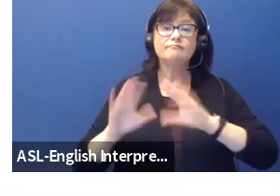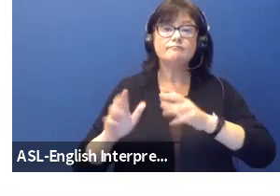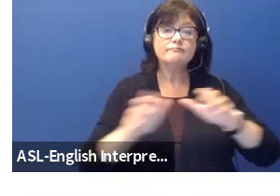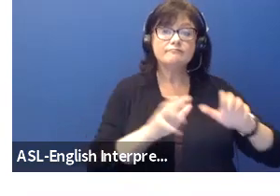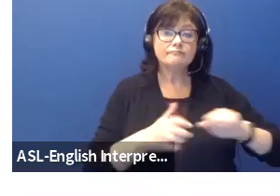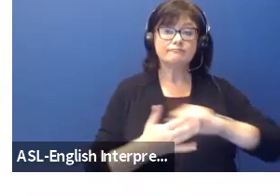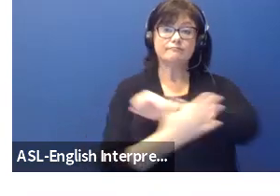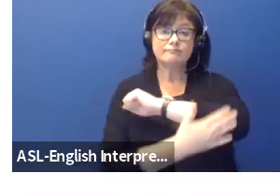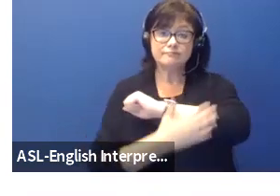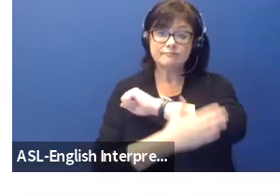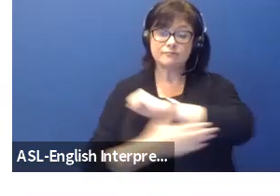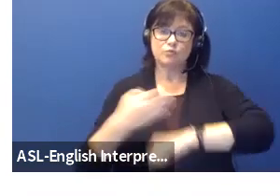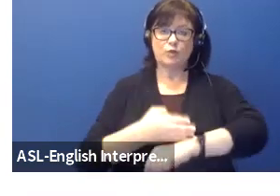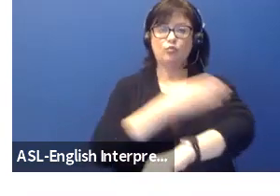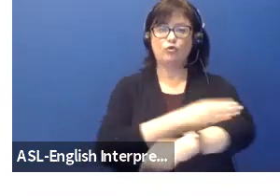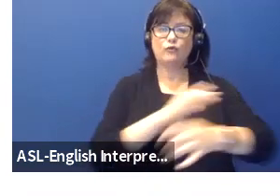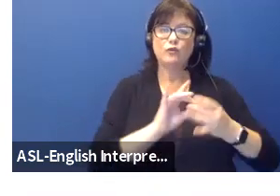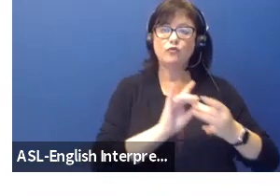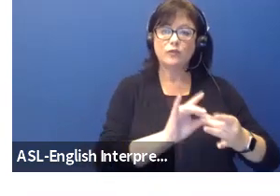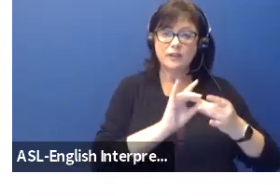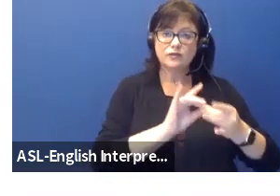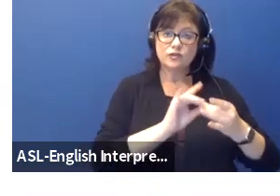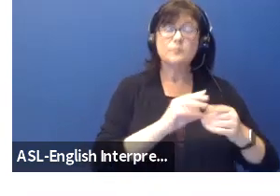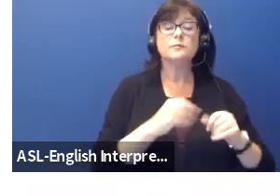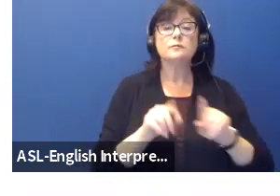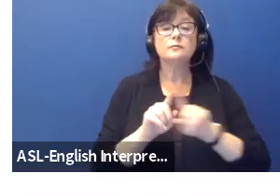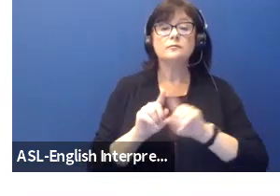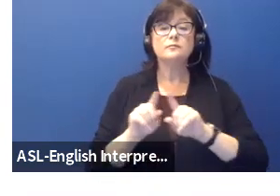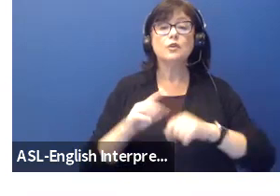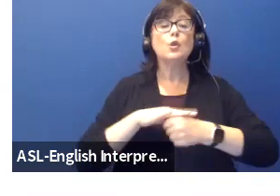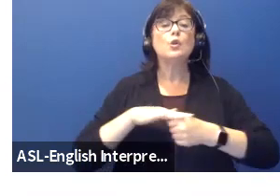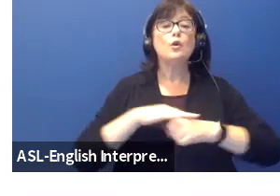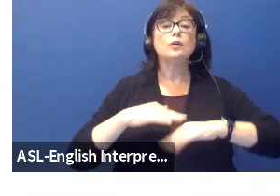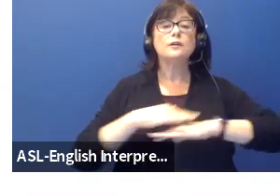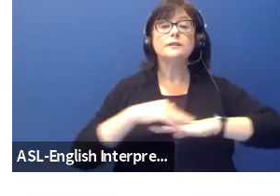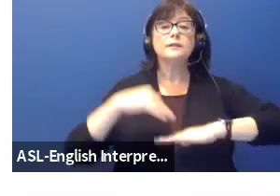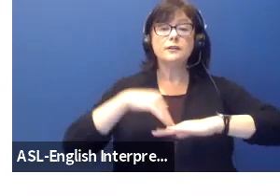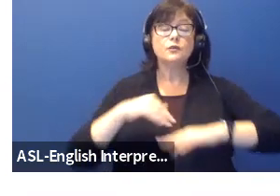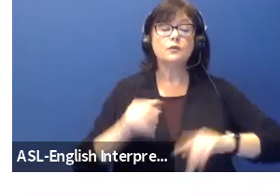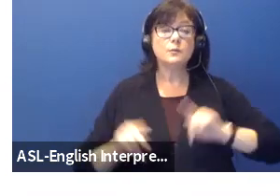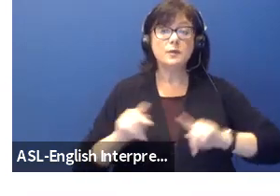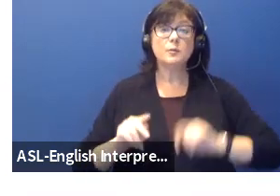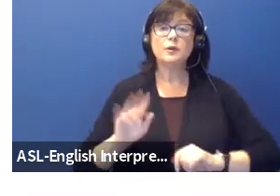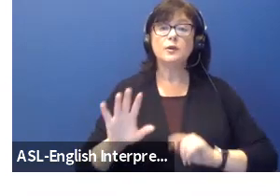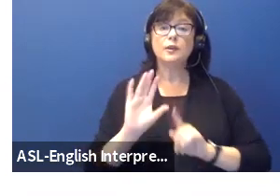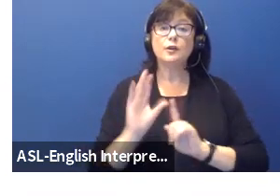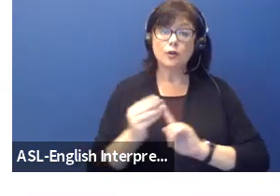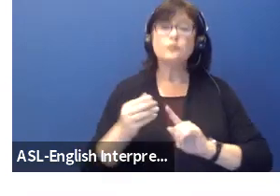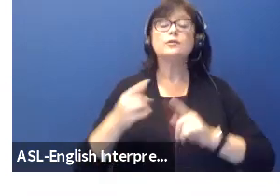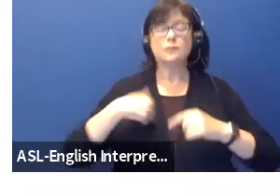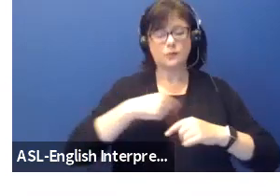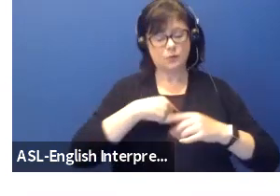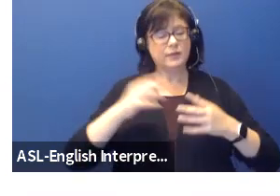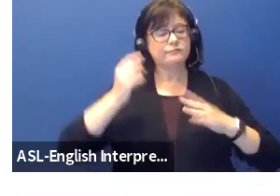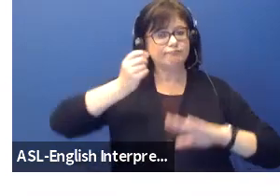local Indigenous peoples and their cultures. From coast to coast, we acknowledge the ancestral and